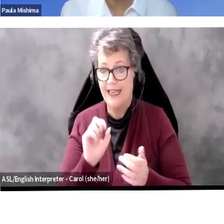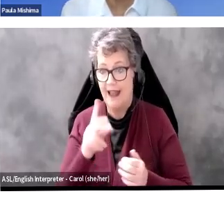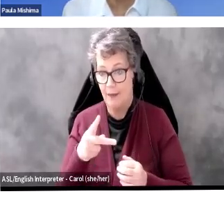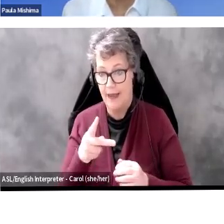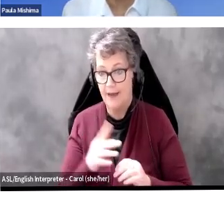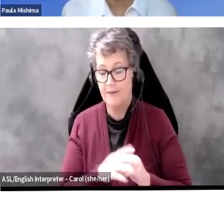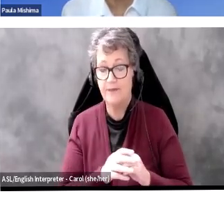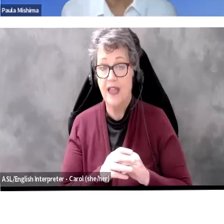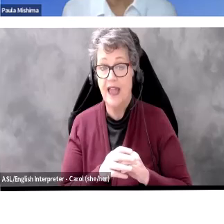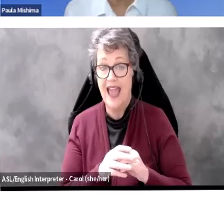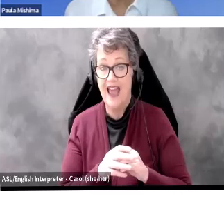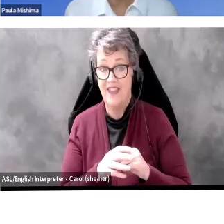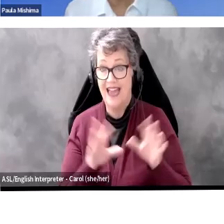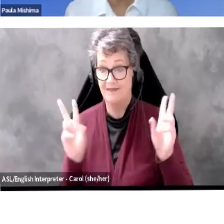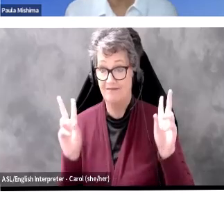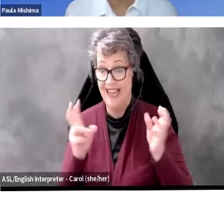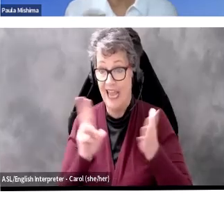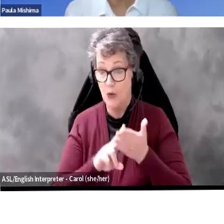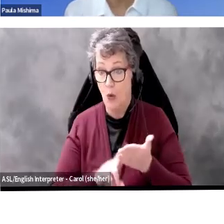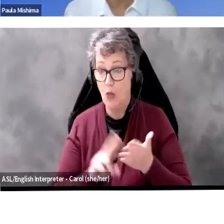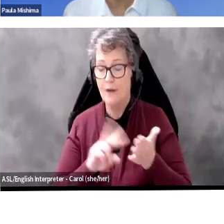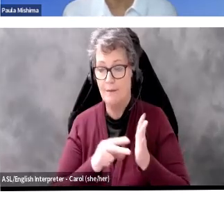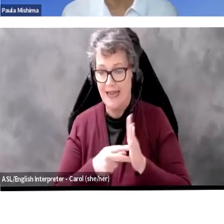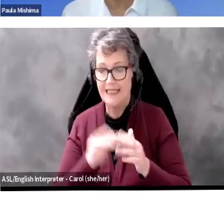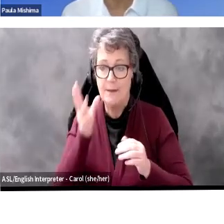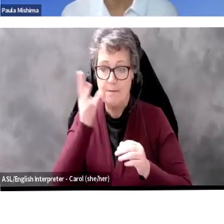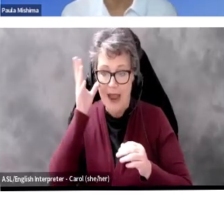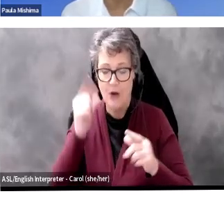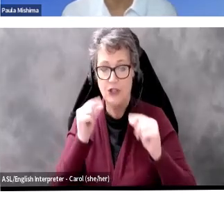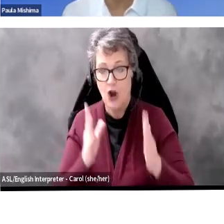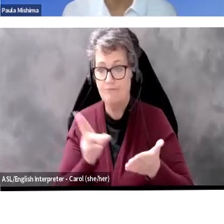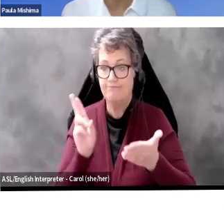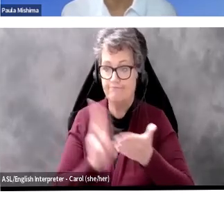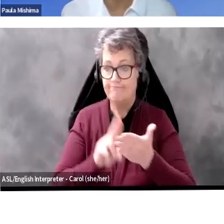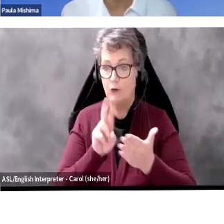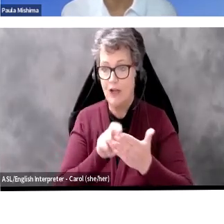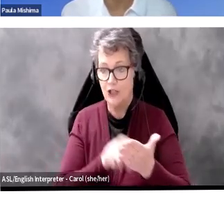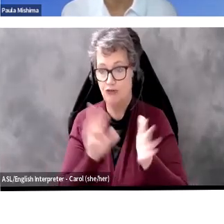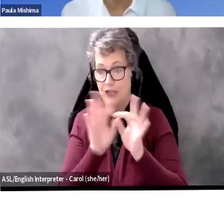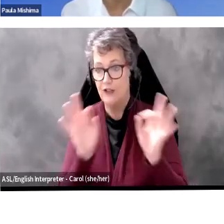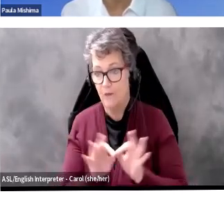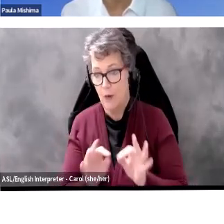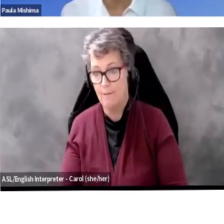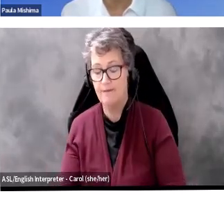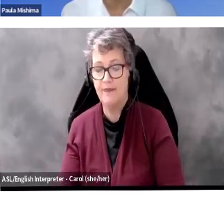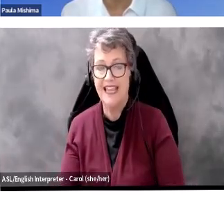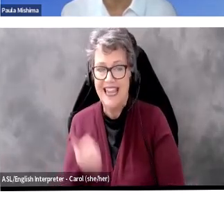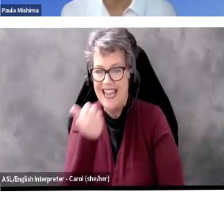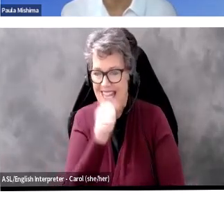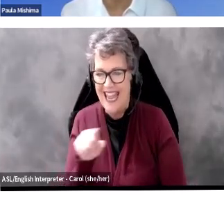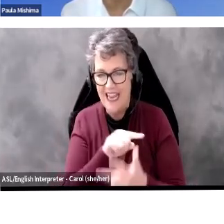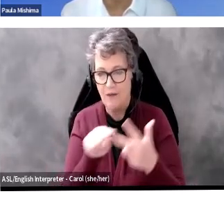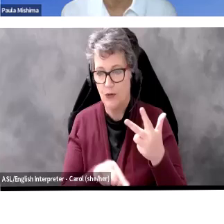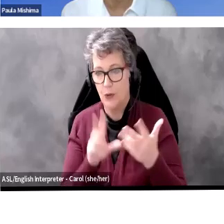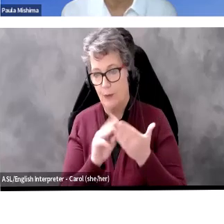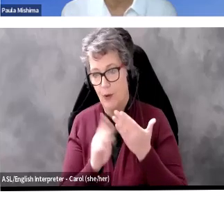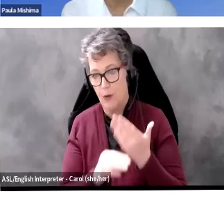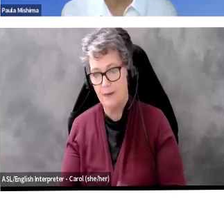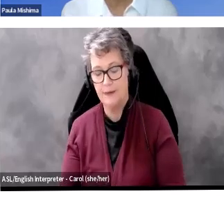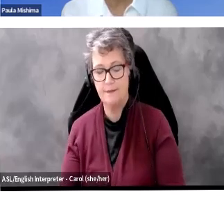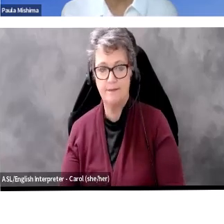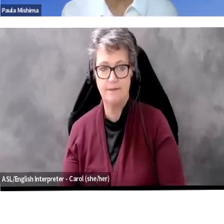is defined as the parents, guardians have signed a registration form for the student in any of the 3